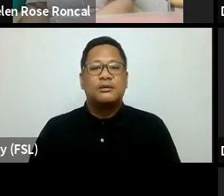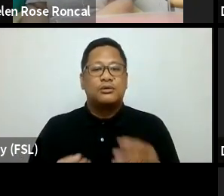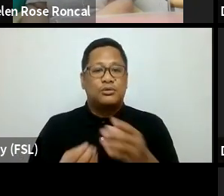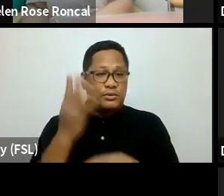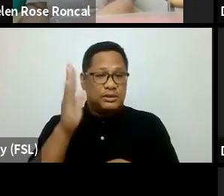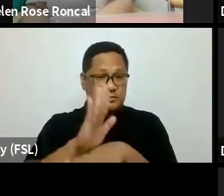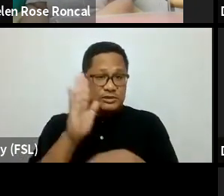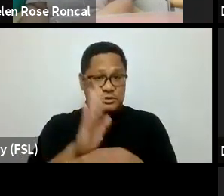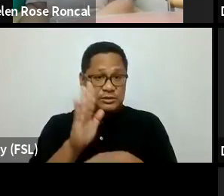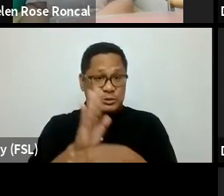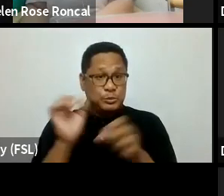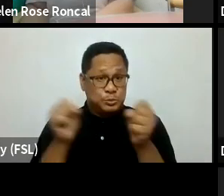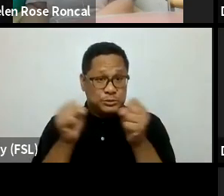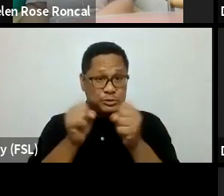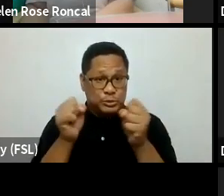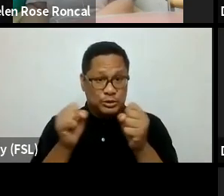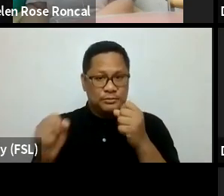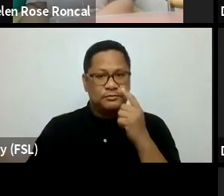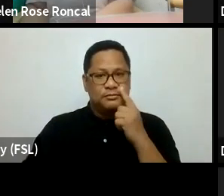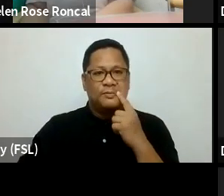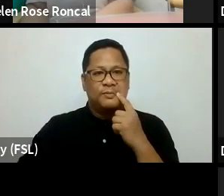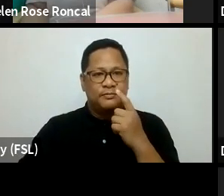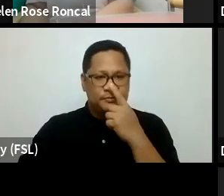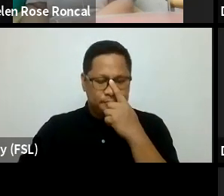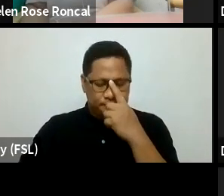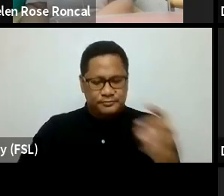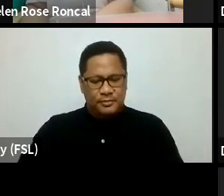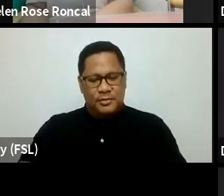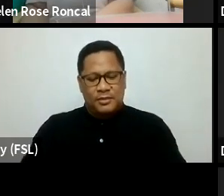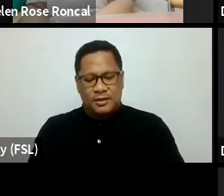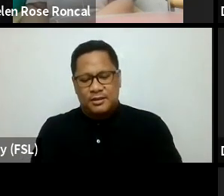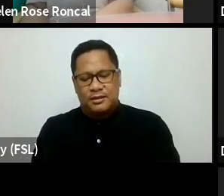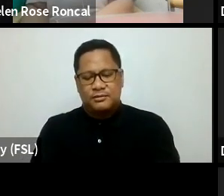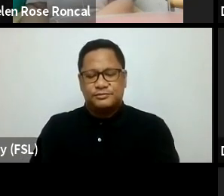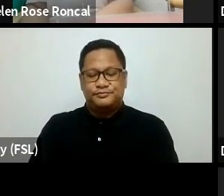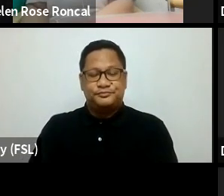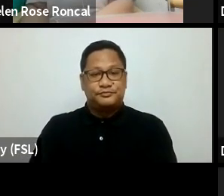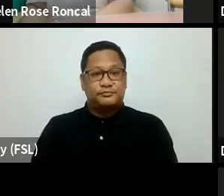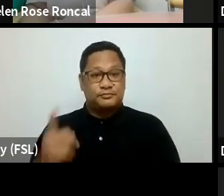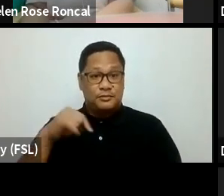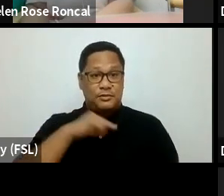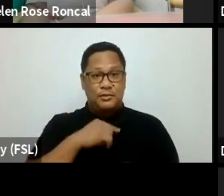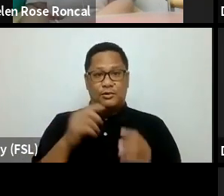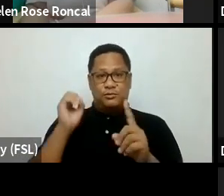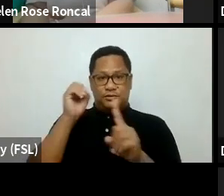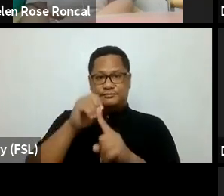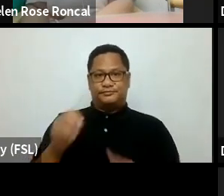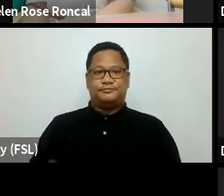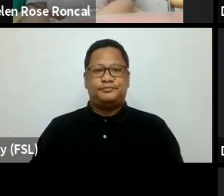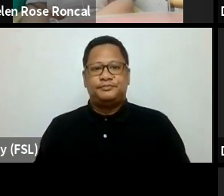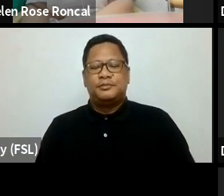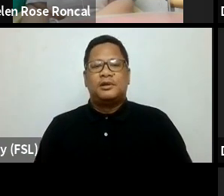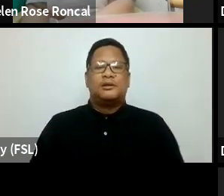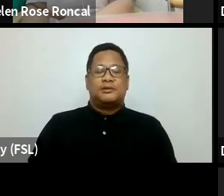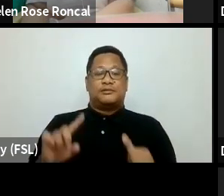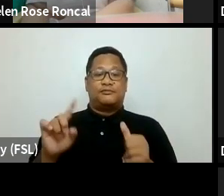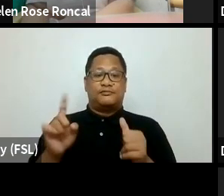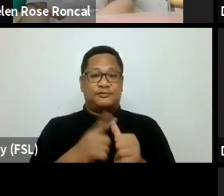Small business. Okay, so that's our objective. First of all, I'd like